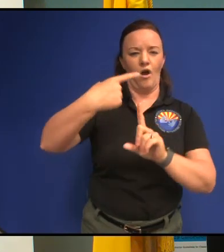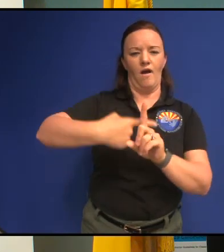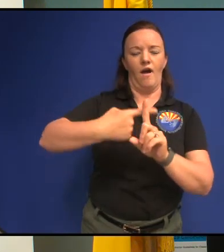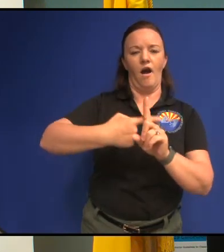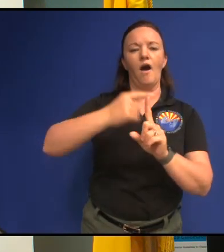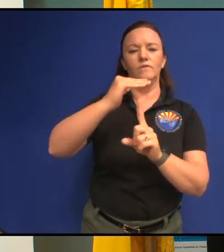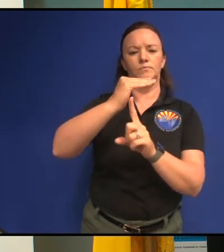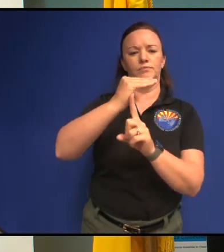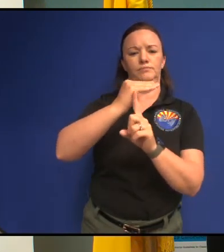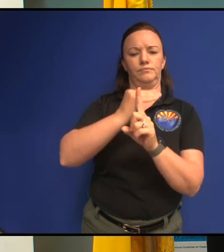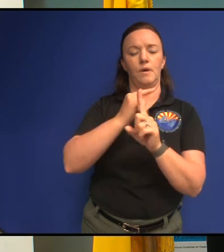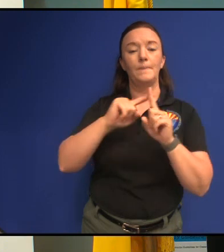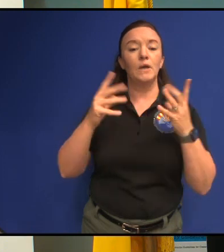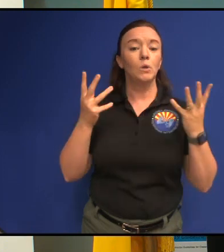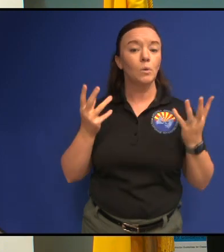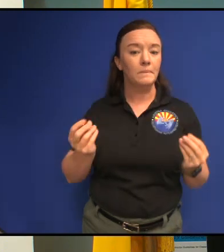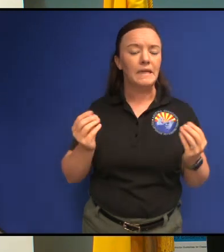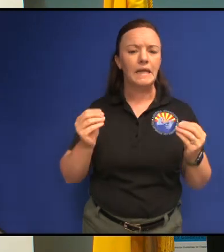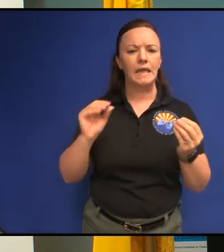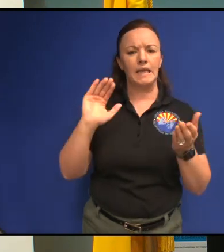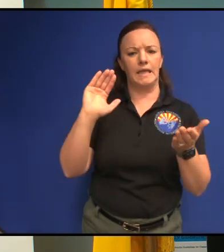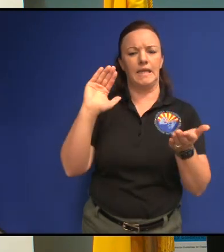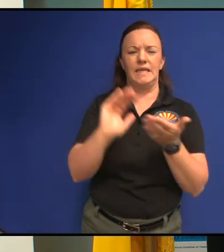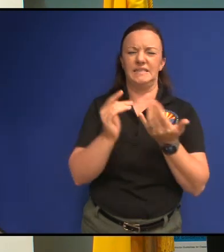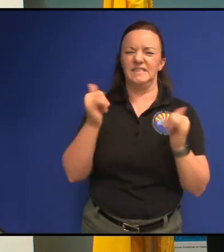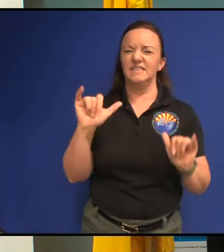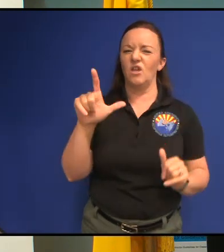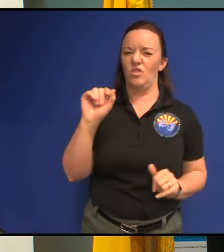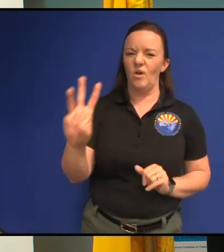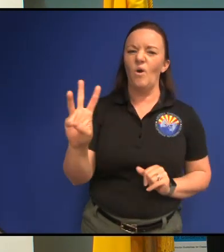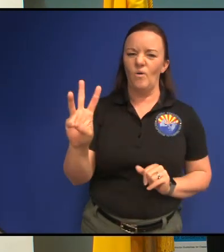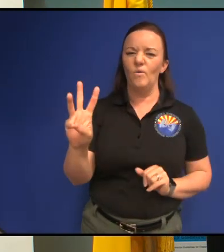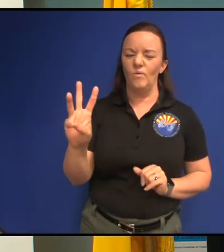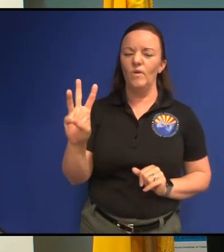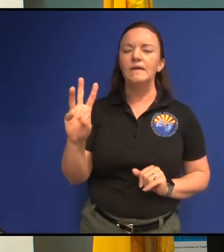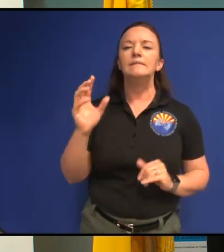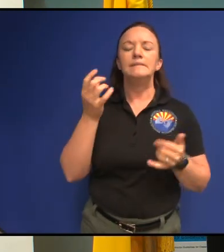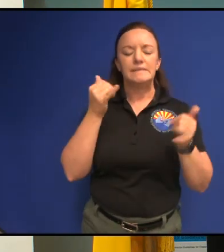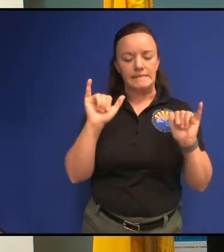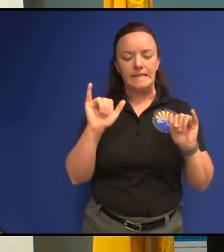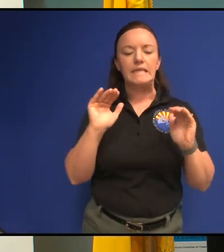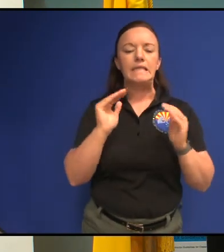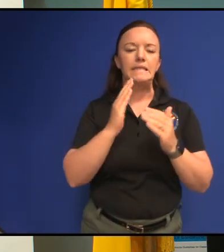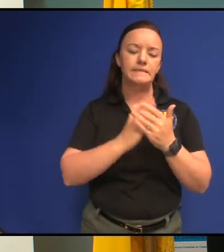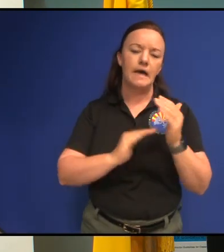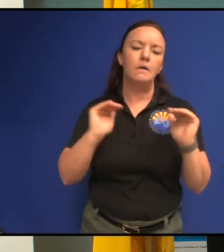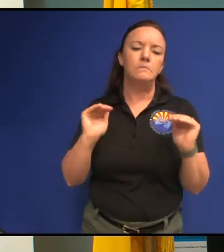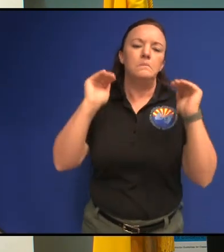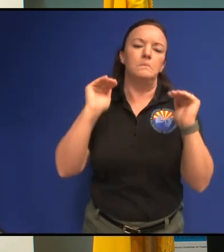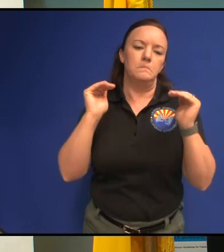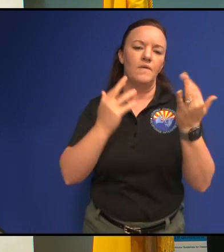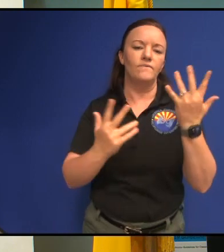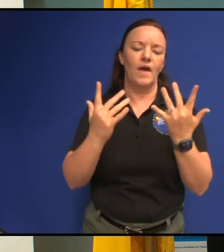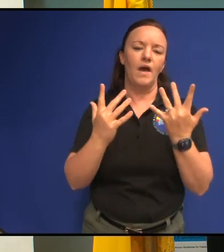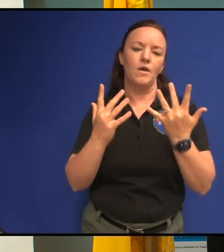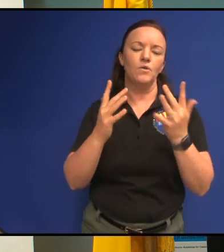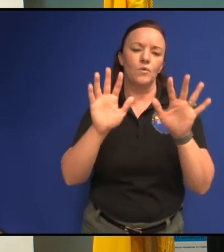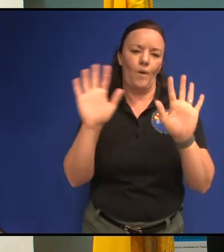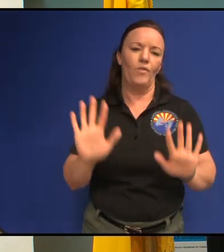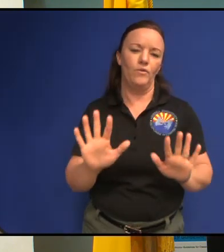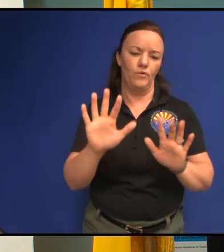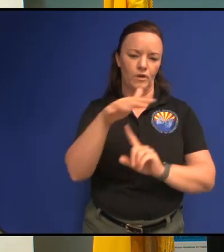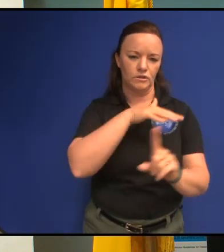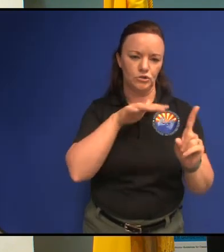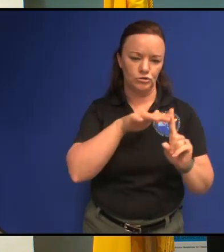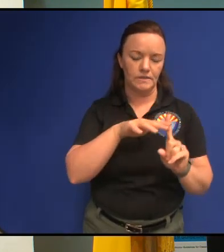our humidities stay pretty low. So I think we're still going to see some elevated fire weather conditions on Wednesday. As we head into